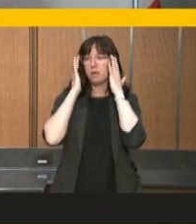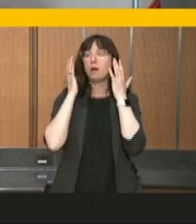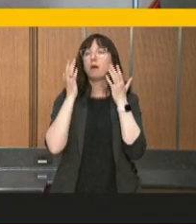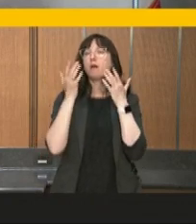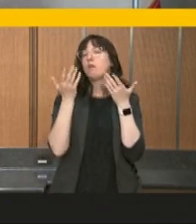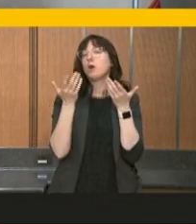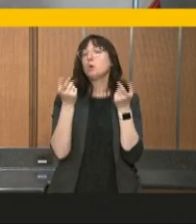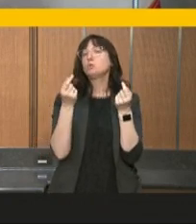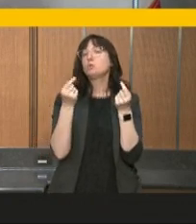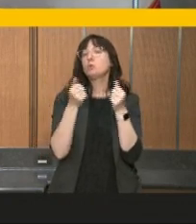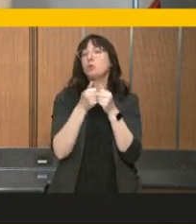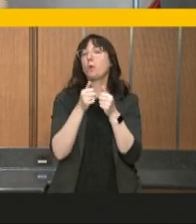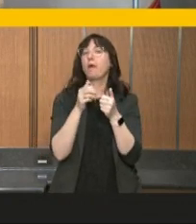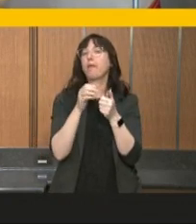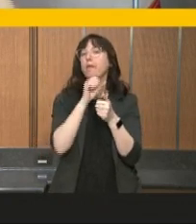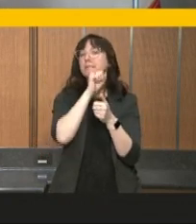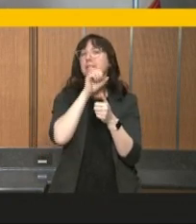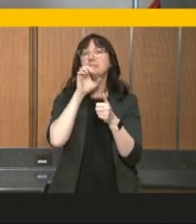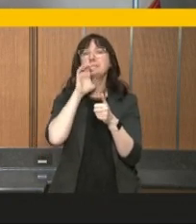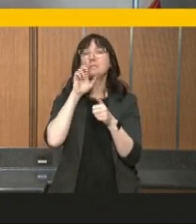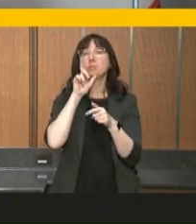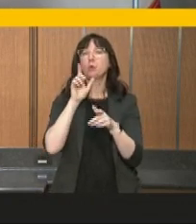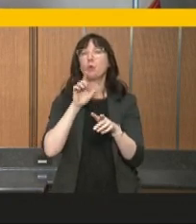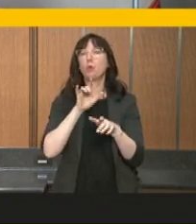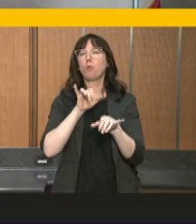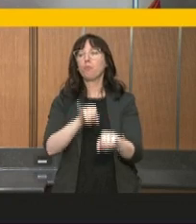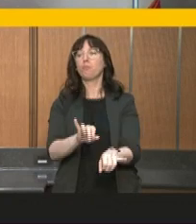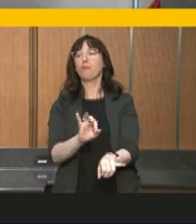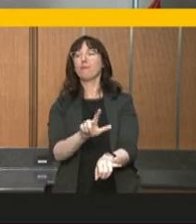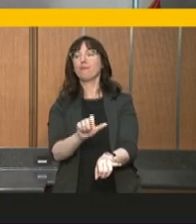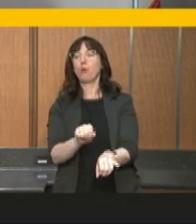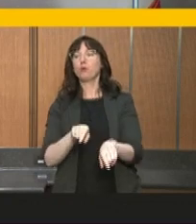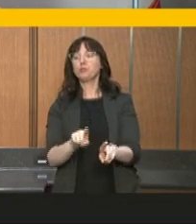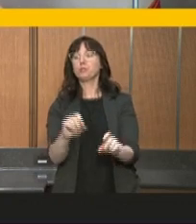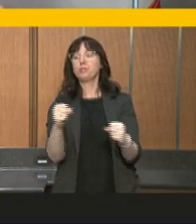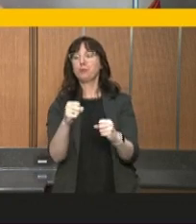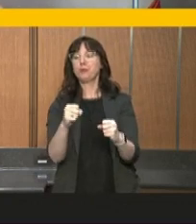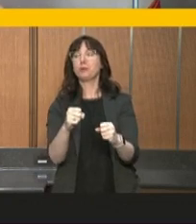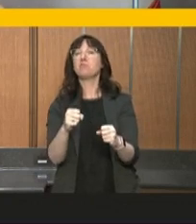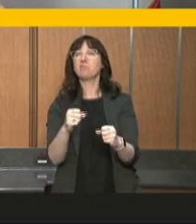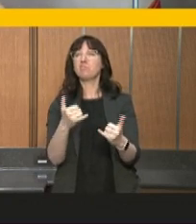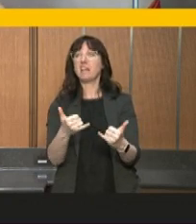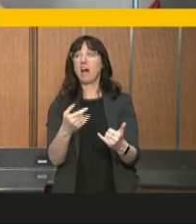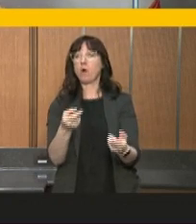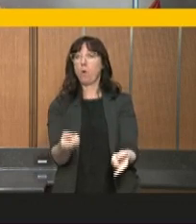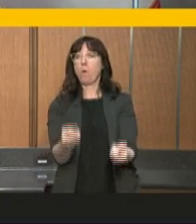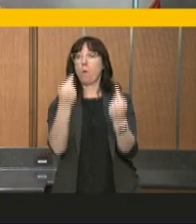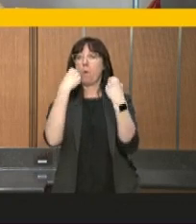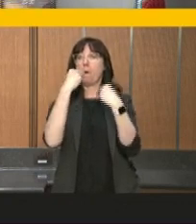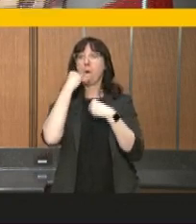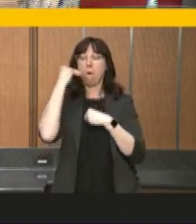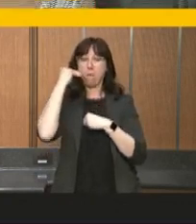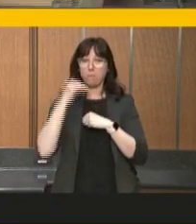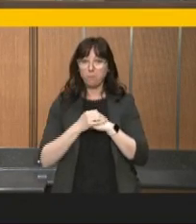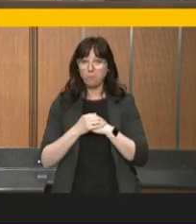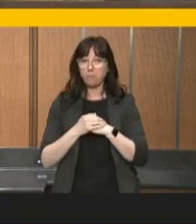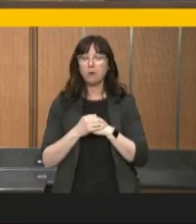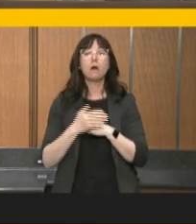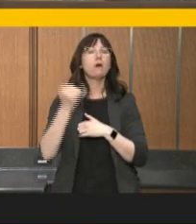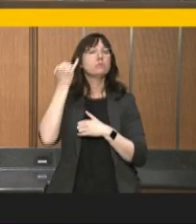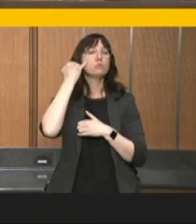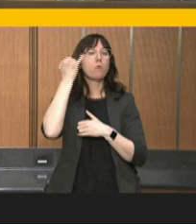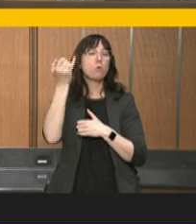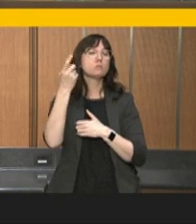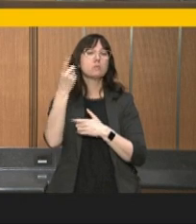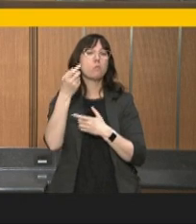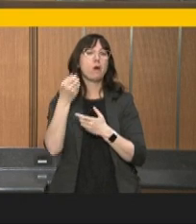snowbirds? There will be many of them coming home. So imagine that a snowbird gets to the border